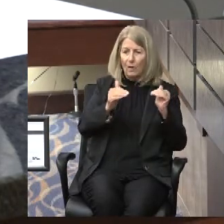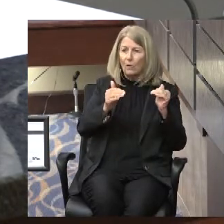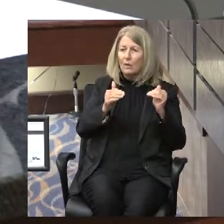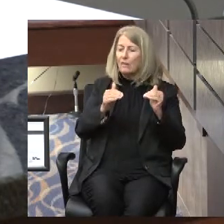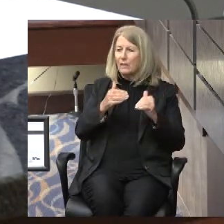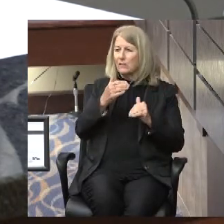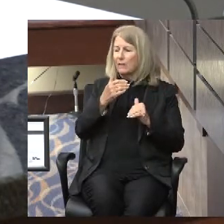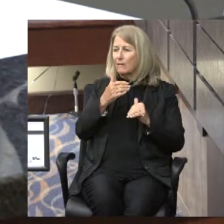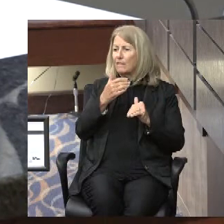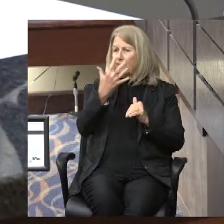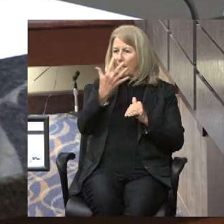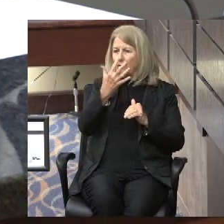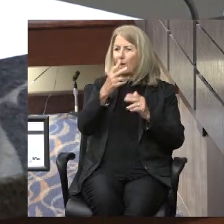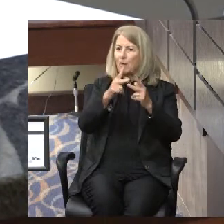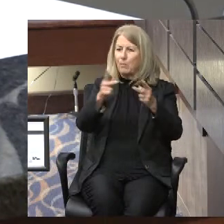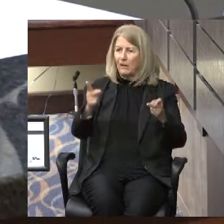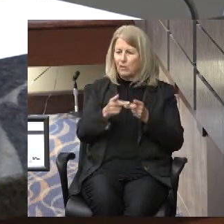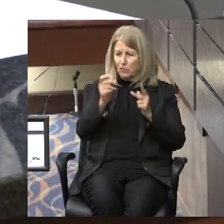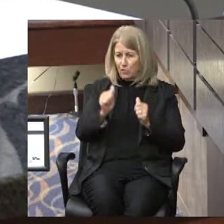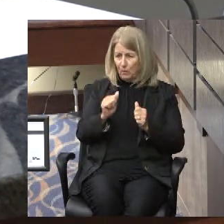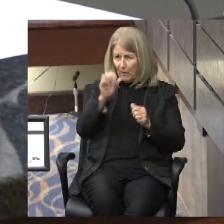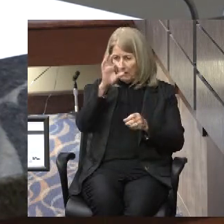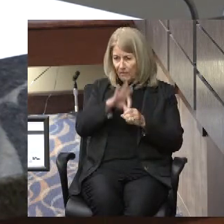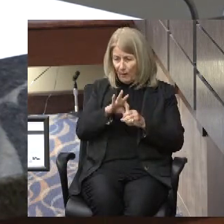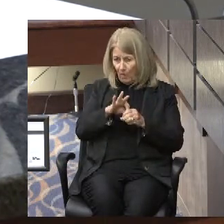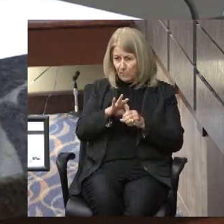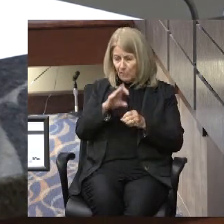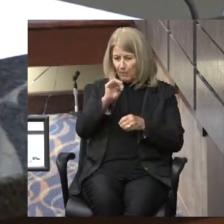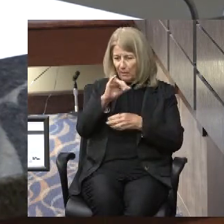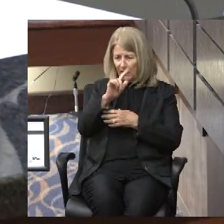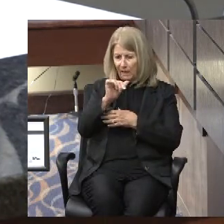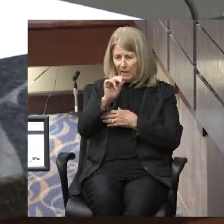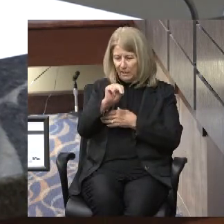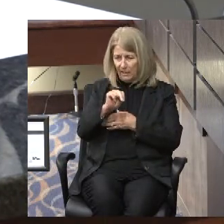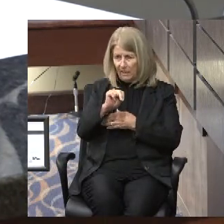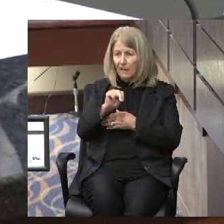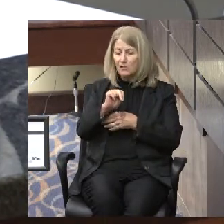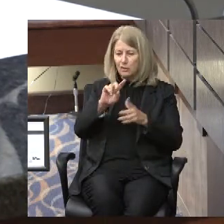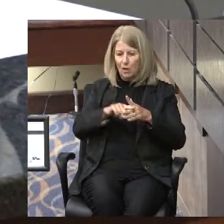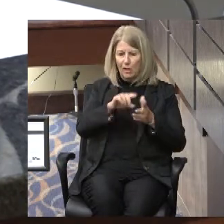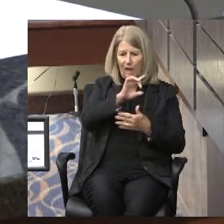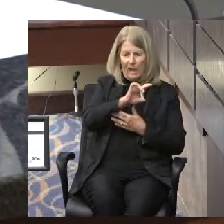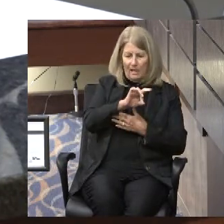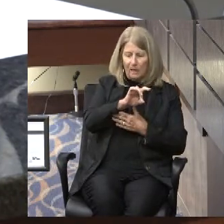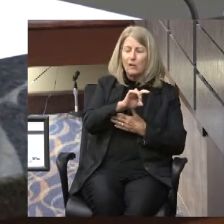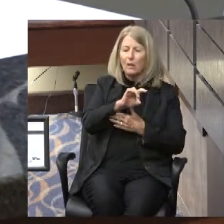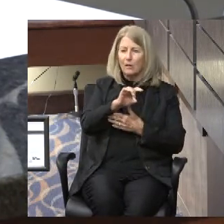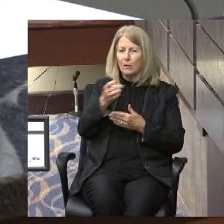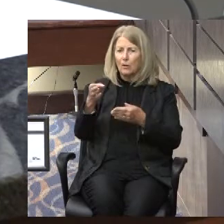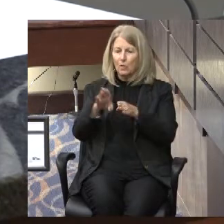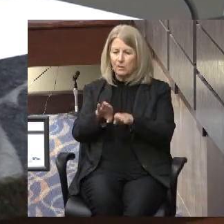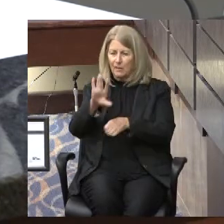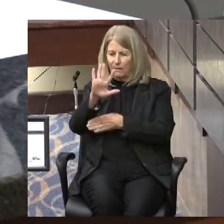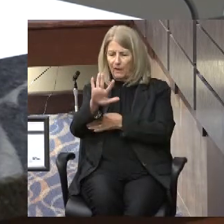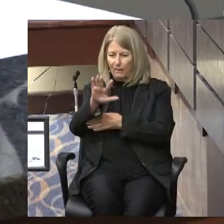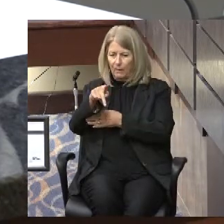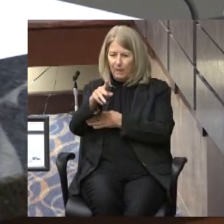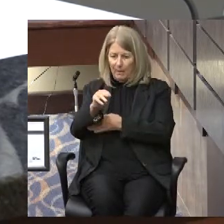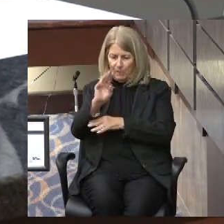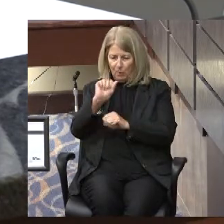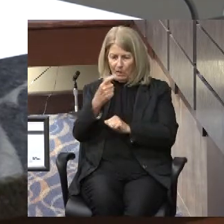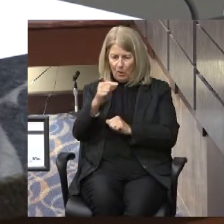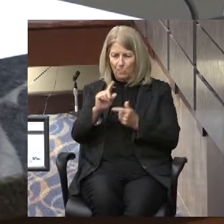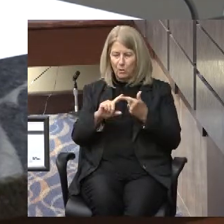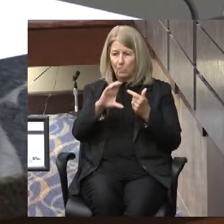you can vote in McLennan County starting Monday morning at 8 a.m. The polls close at 5 p.m. You can go on the county website and find everything you need,